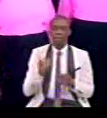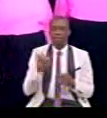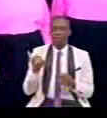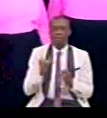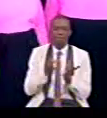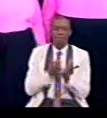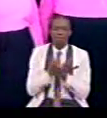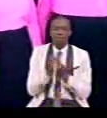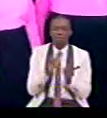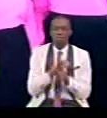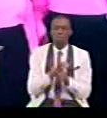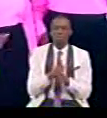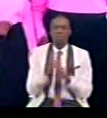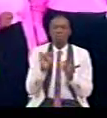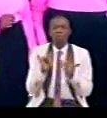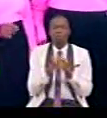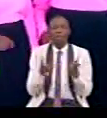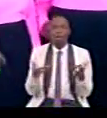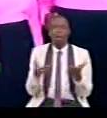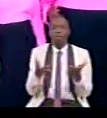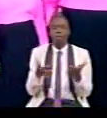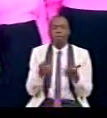the Bible